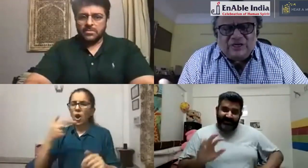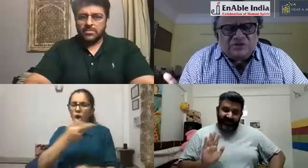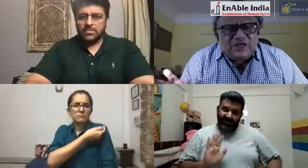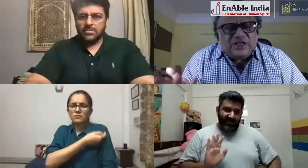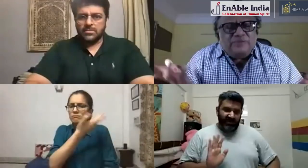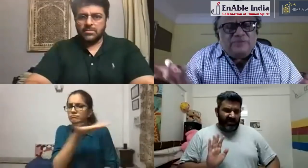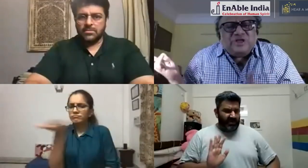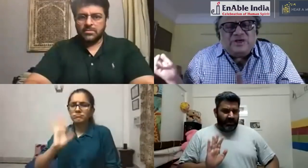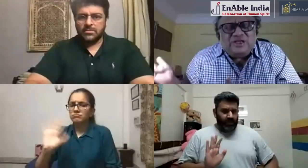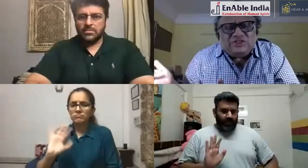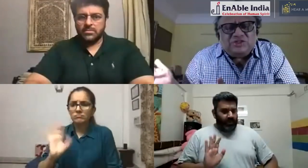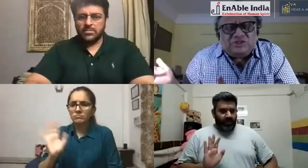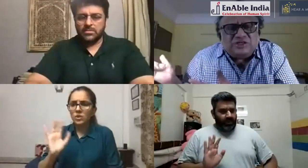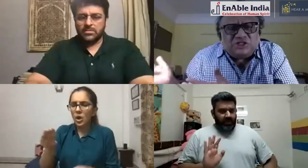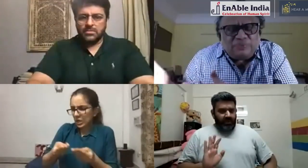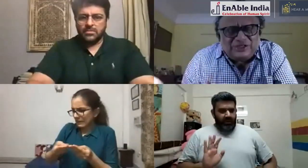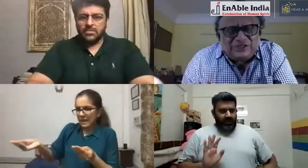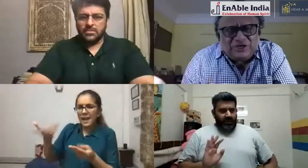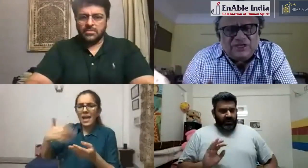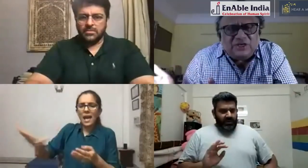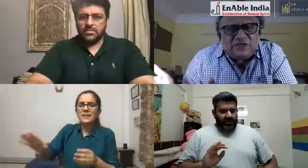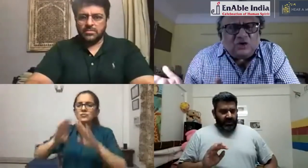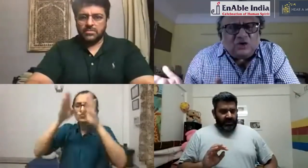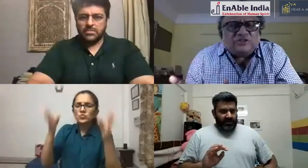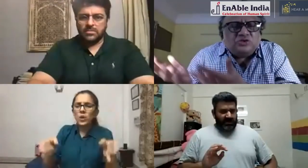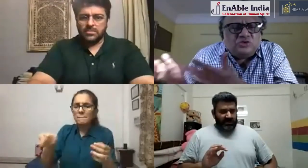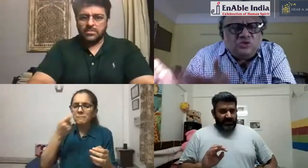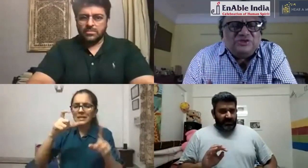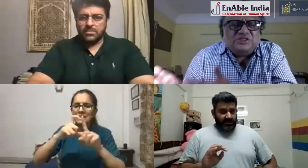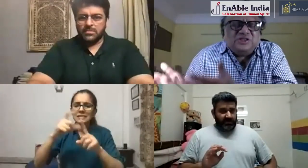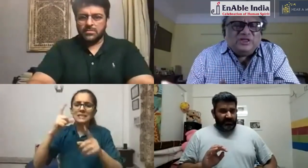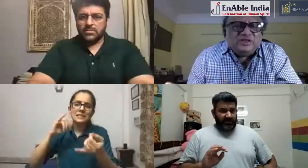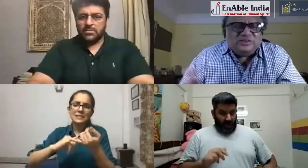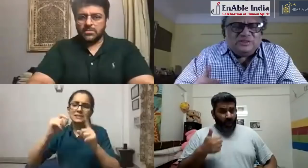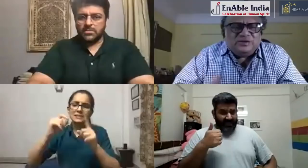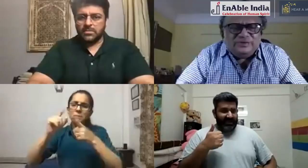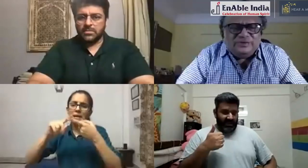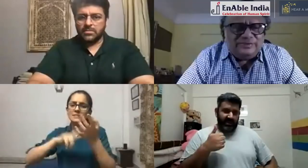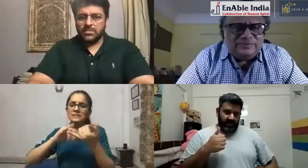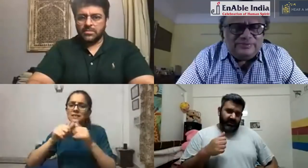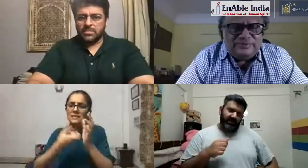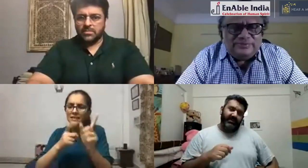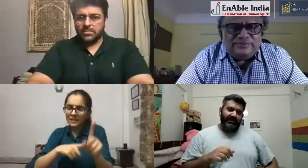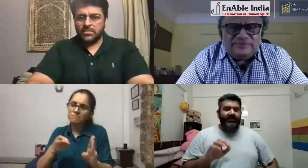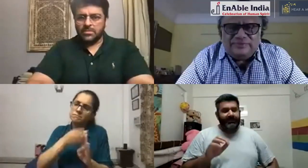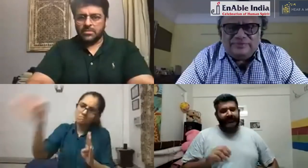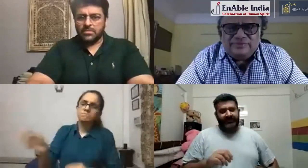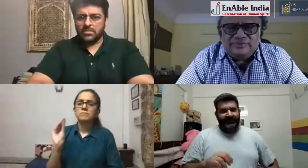hospital? Take him to the nearest dispensary or the school which is giving.